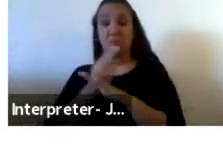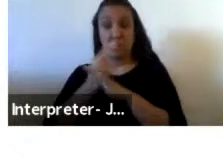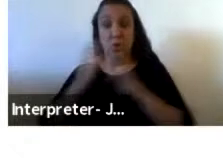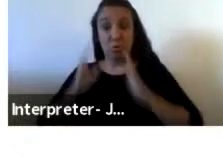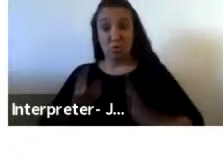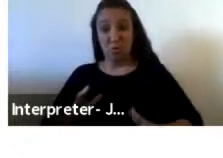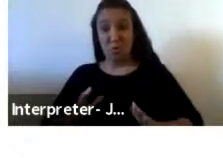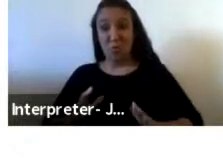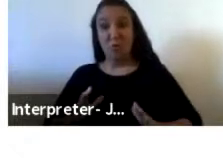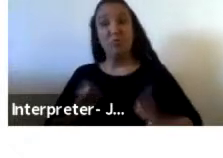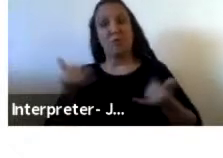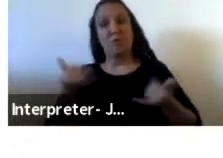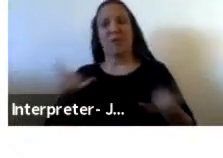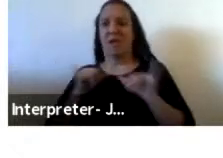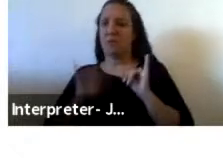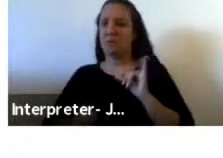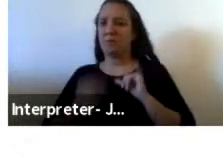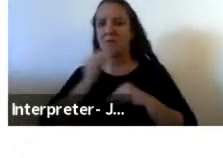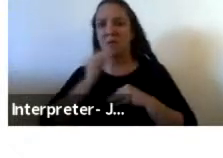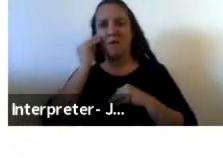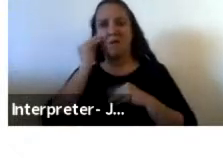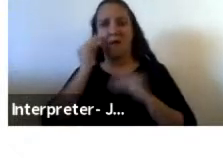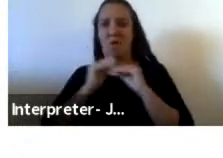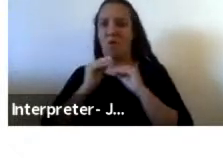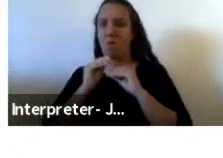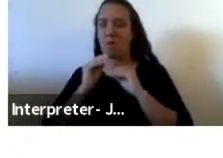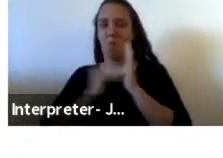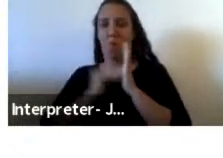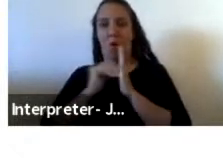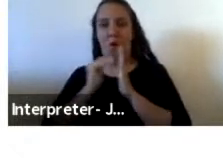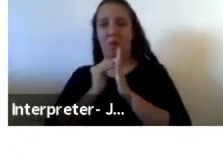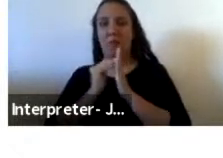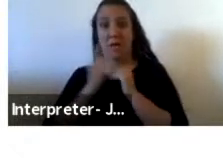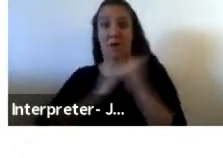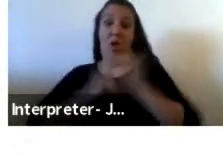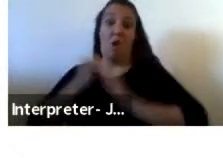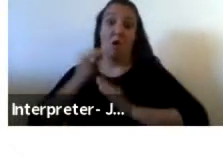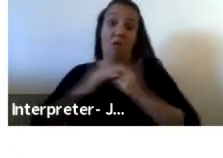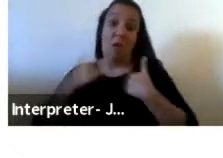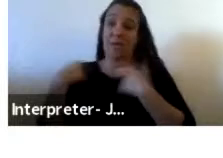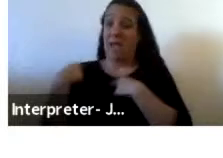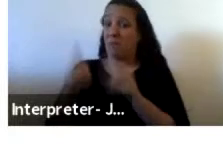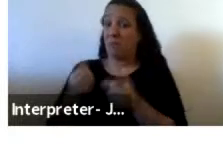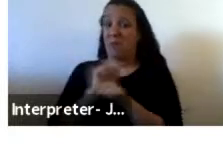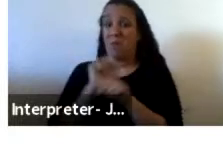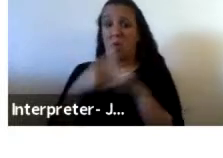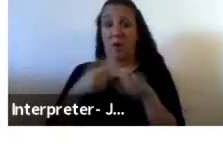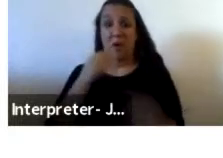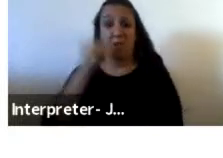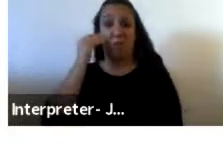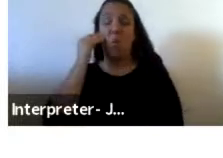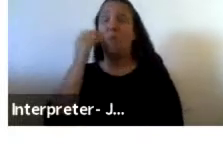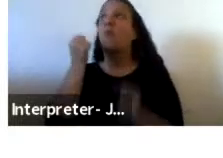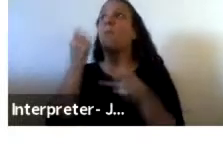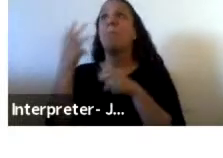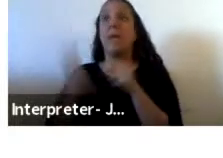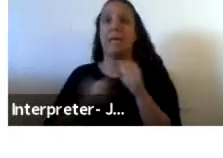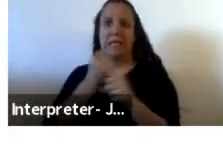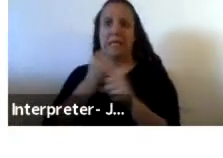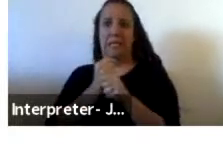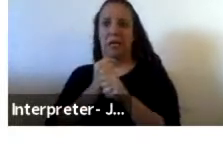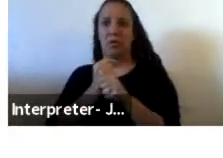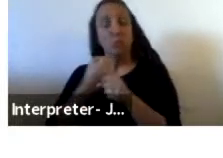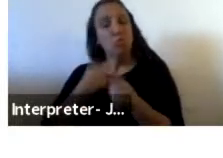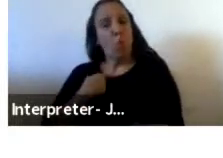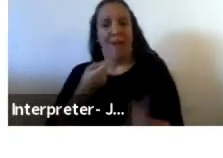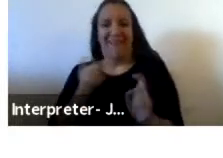home. And we're actually got that comfort level. Why? Because I work from home. I've been working from home for years. So I had to get things